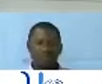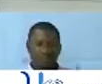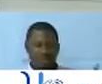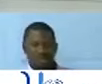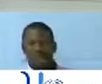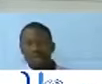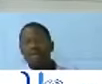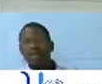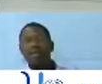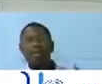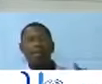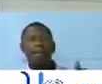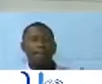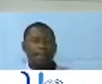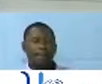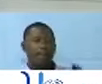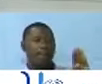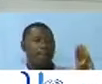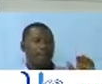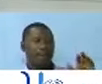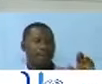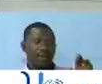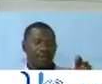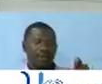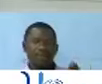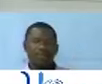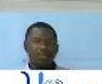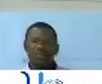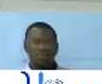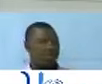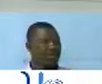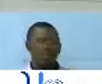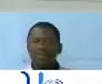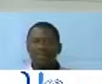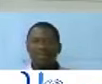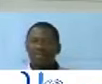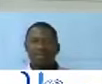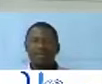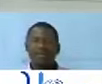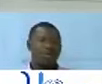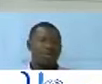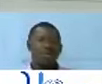we cannot reprimand our members. Our